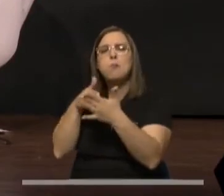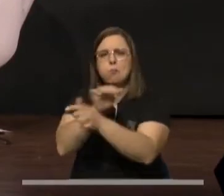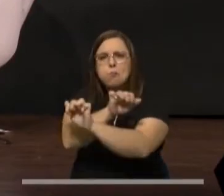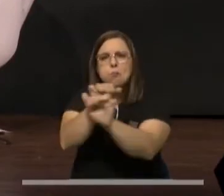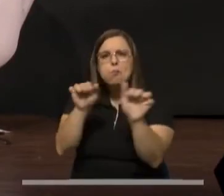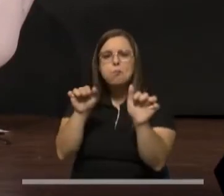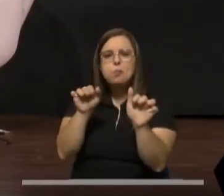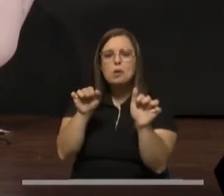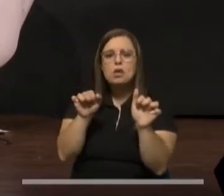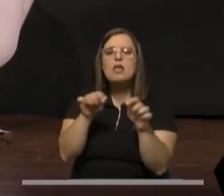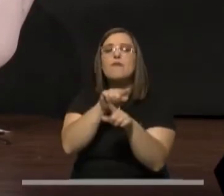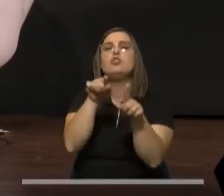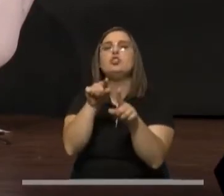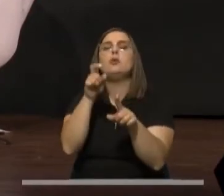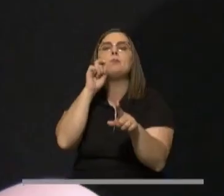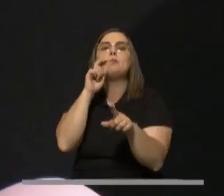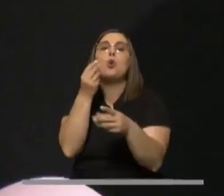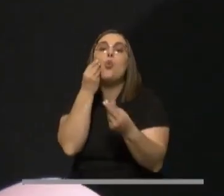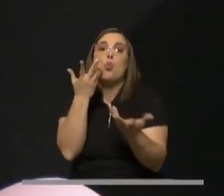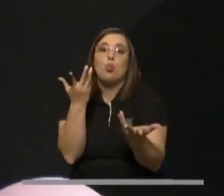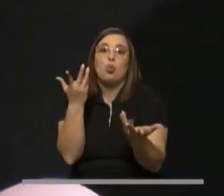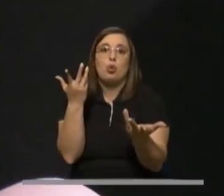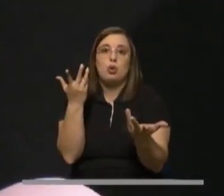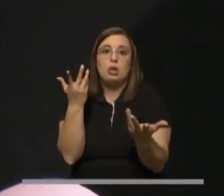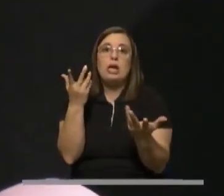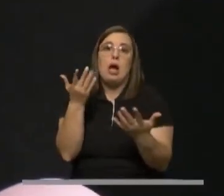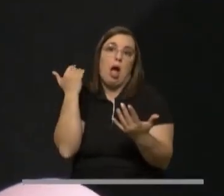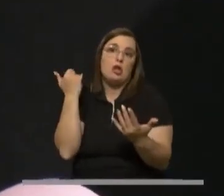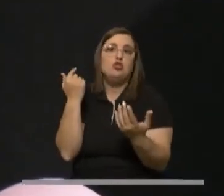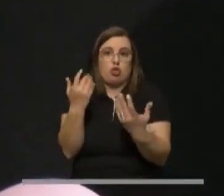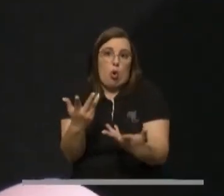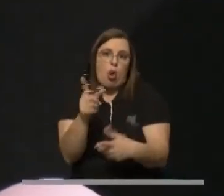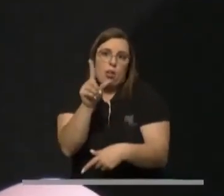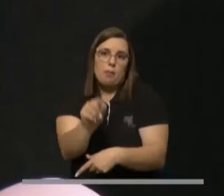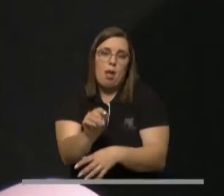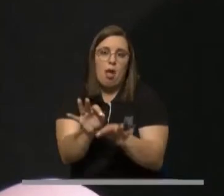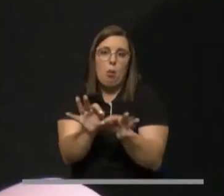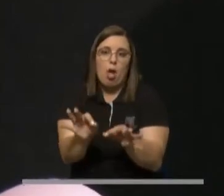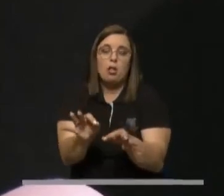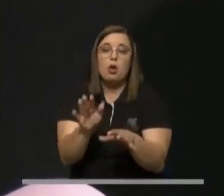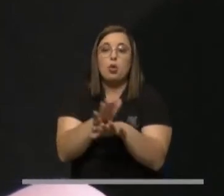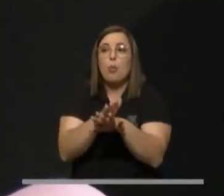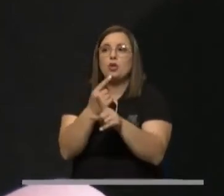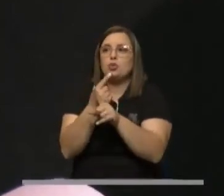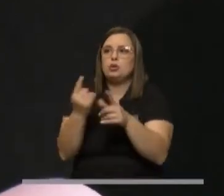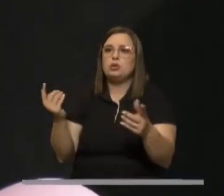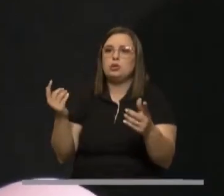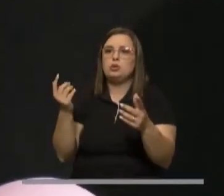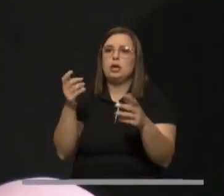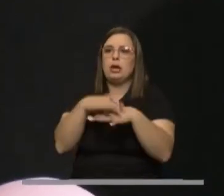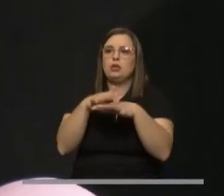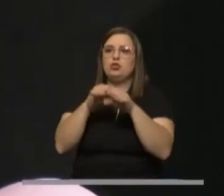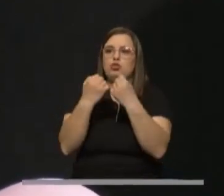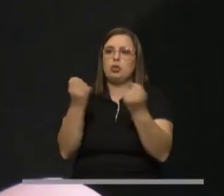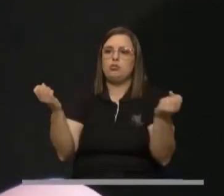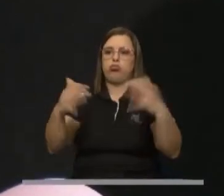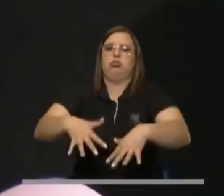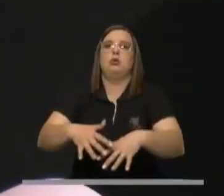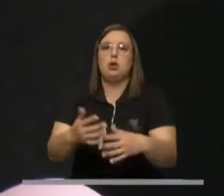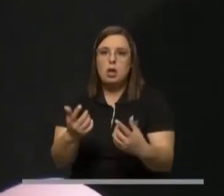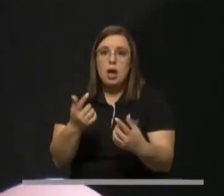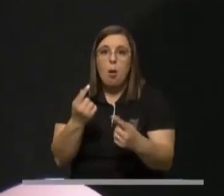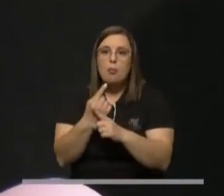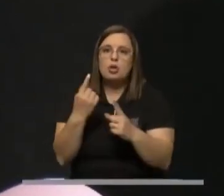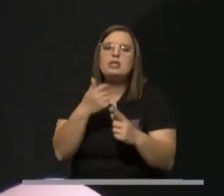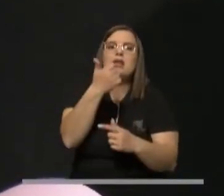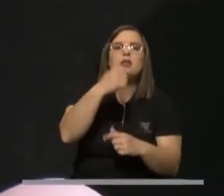networks. What happens through the social networks that condition you? How do you protect yourself against this